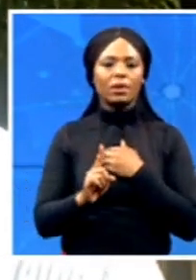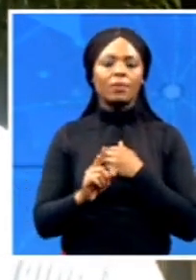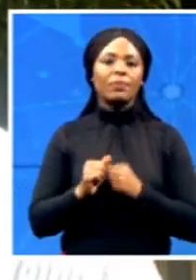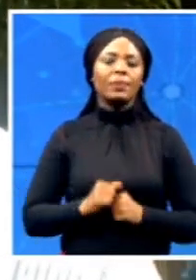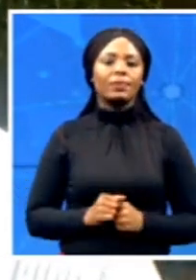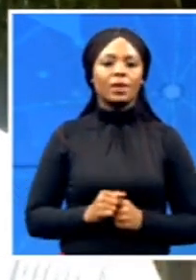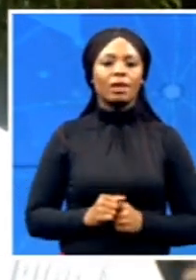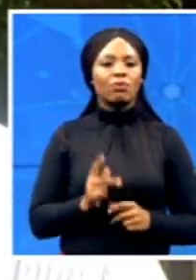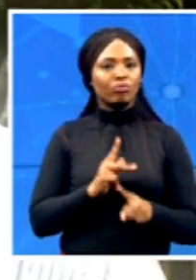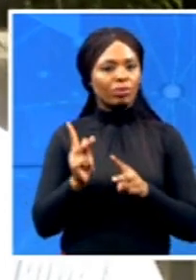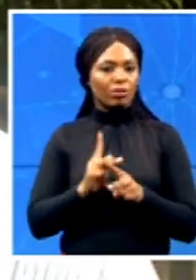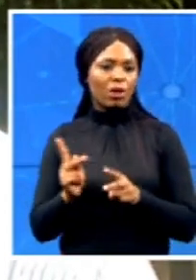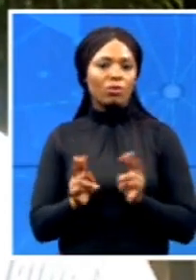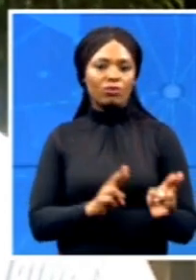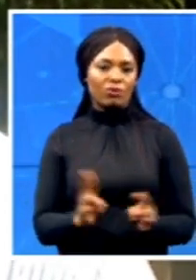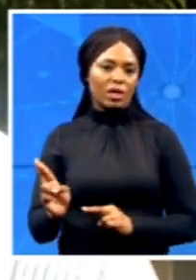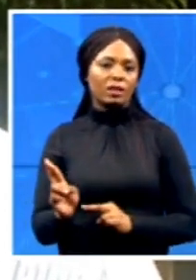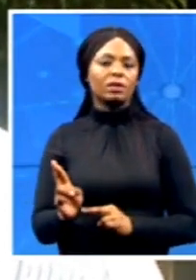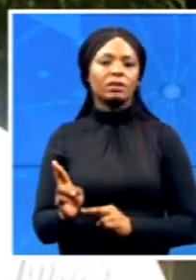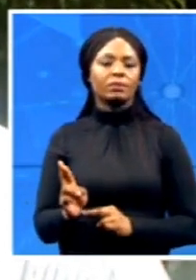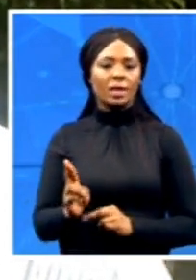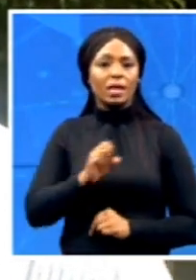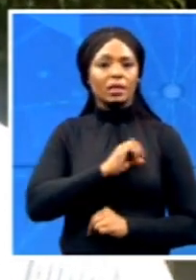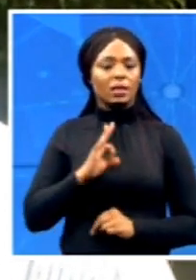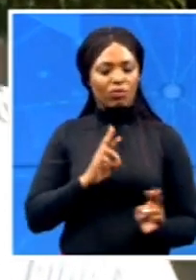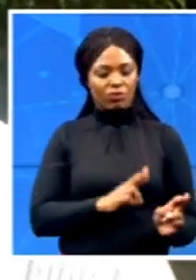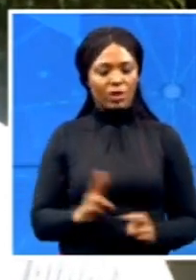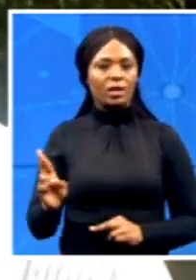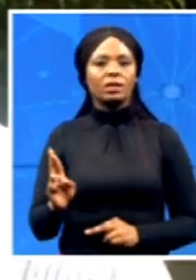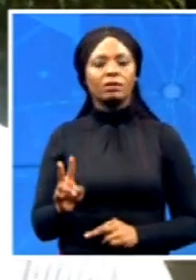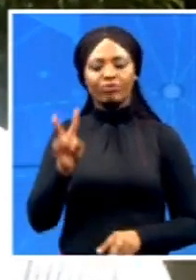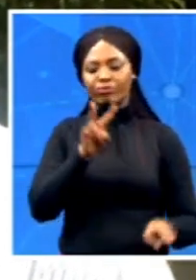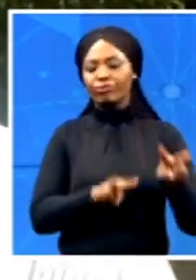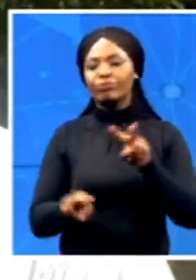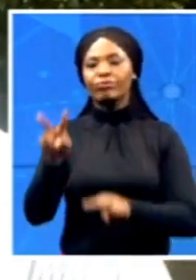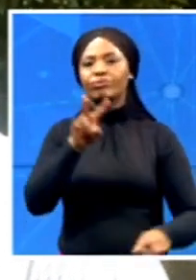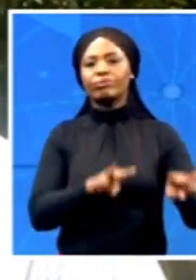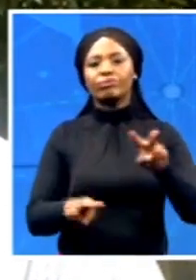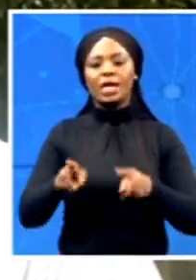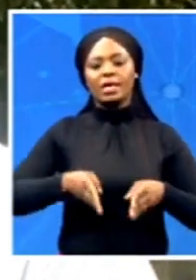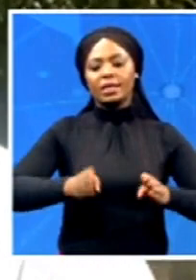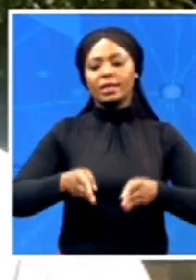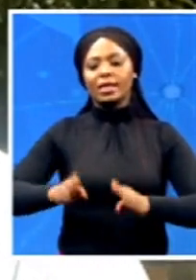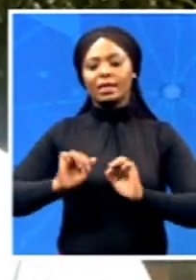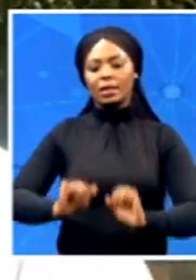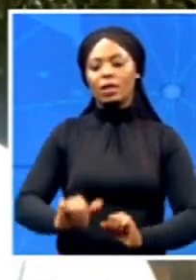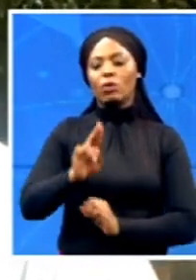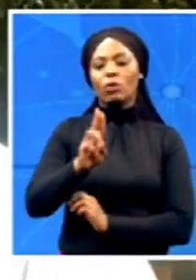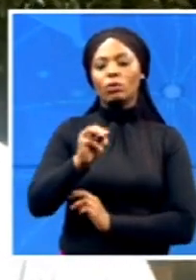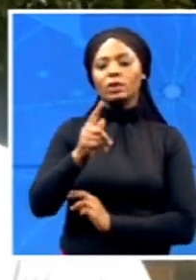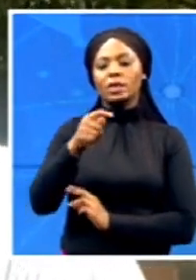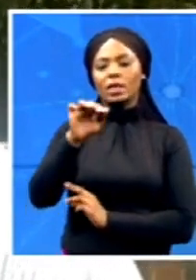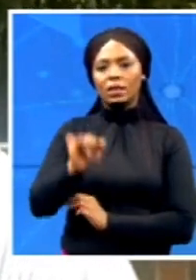will be patrolling in all streets here in Mthatha using foot patrols, also using vehicle